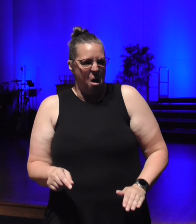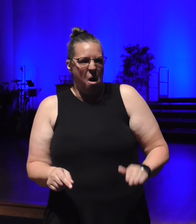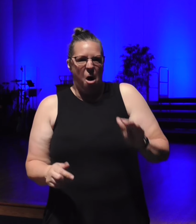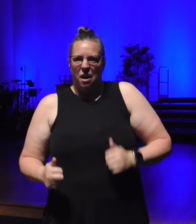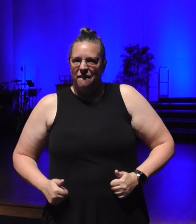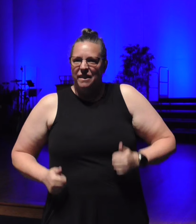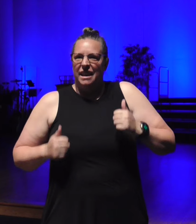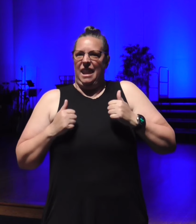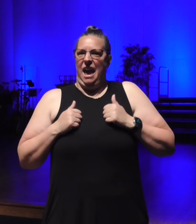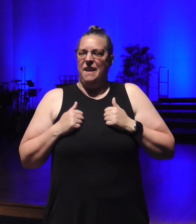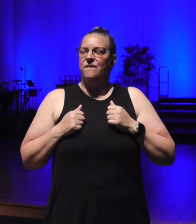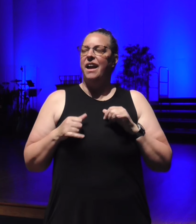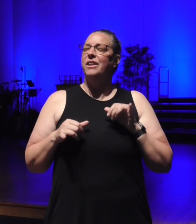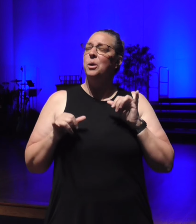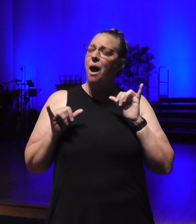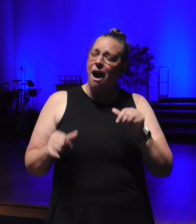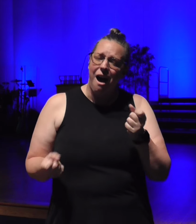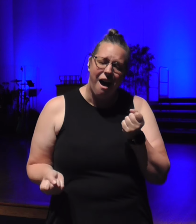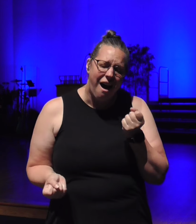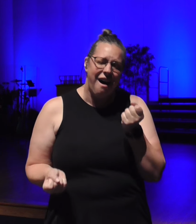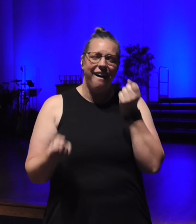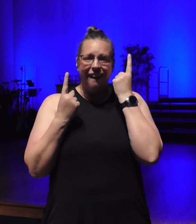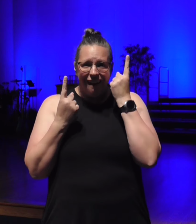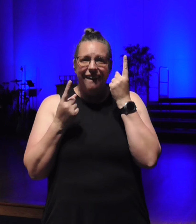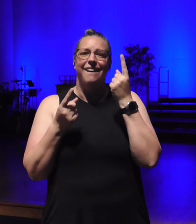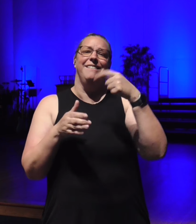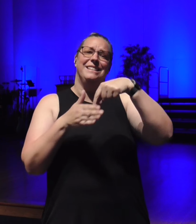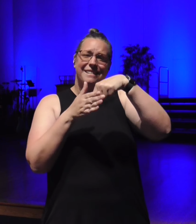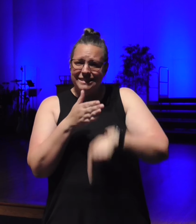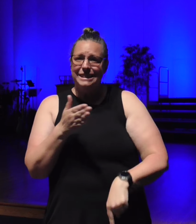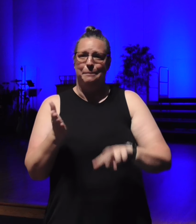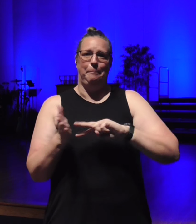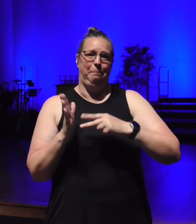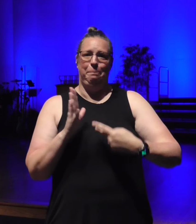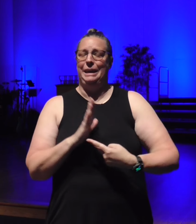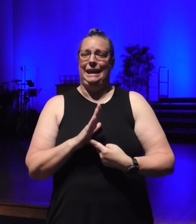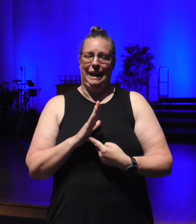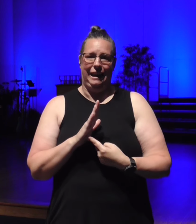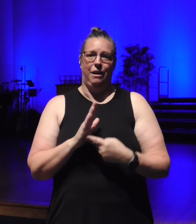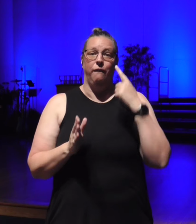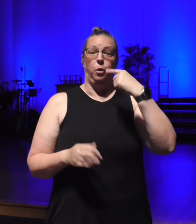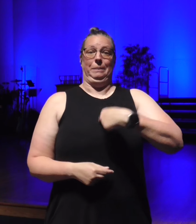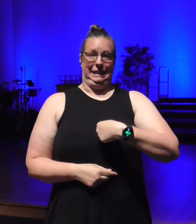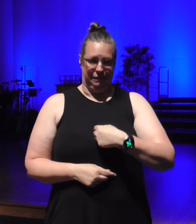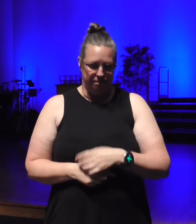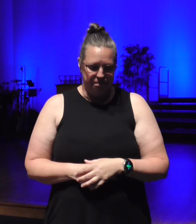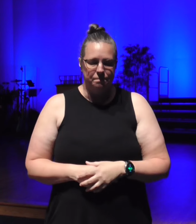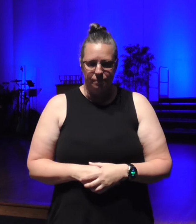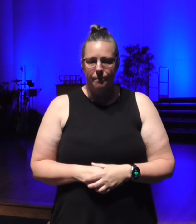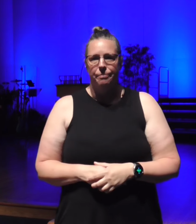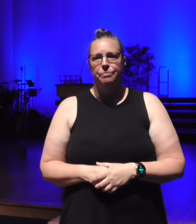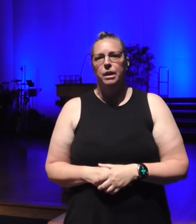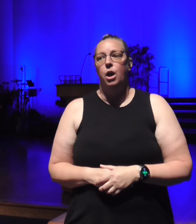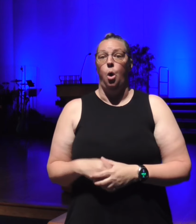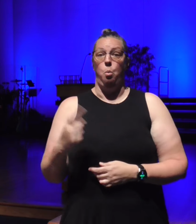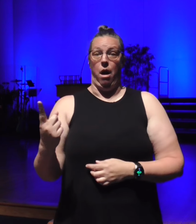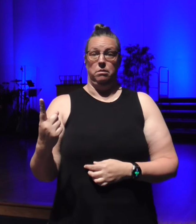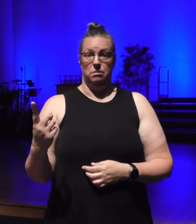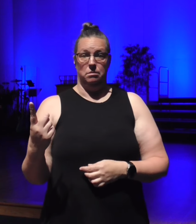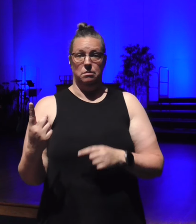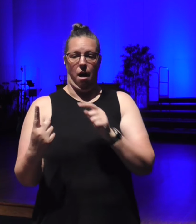and you understand the deeper meaning that is meant just for you. One of those